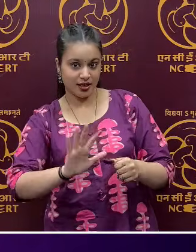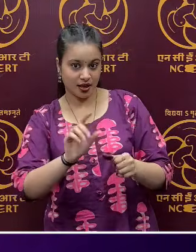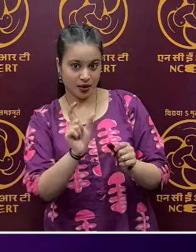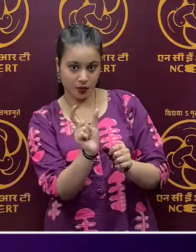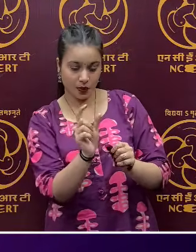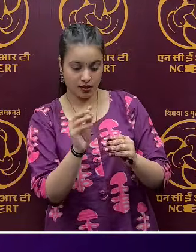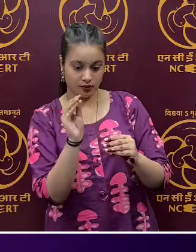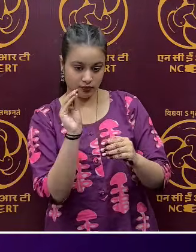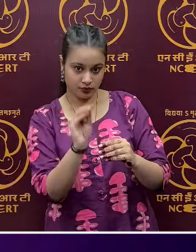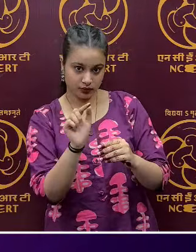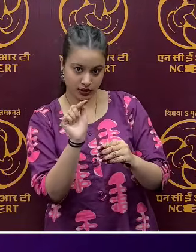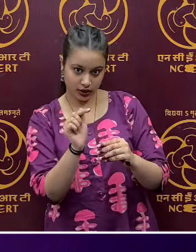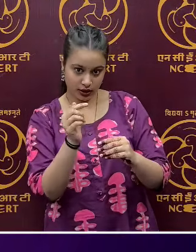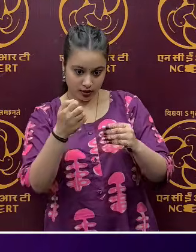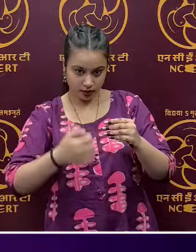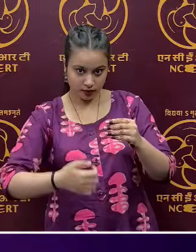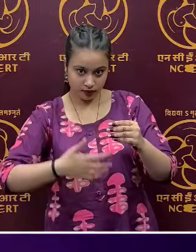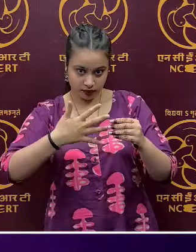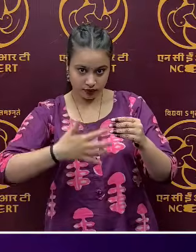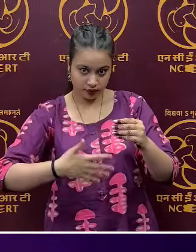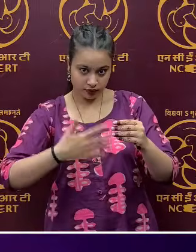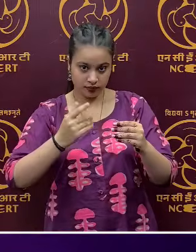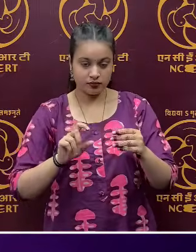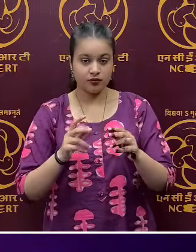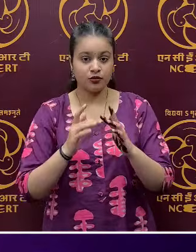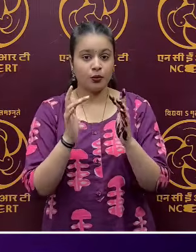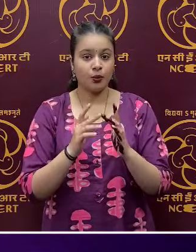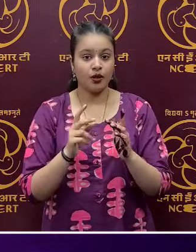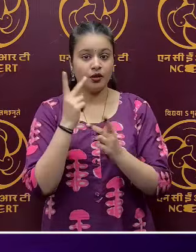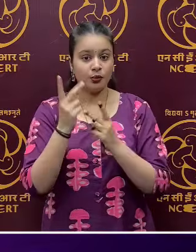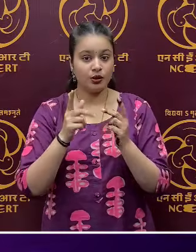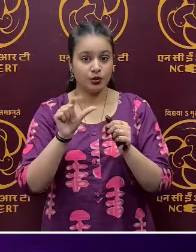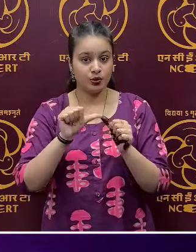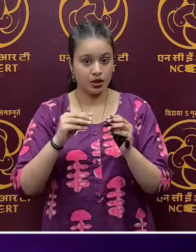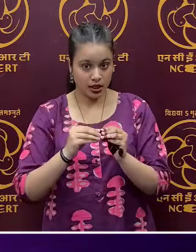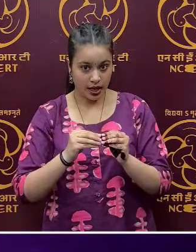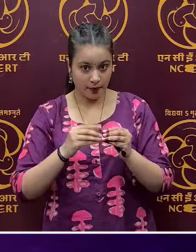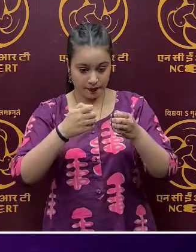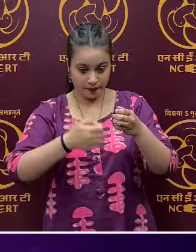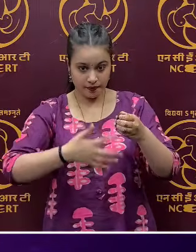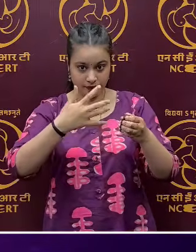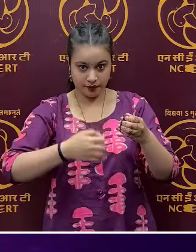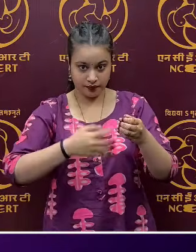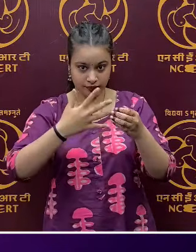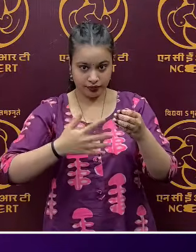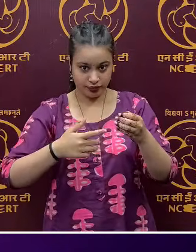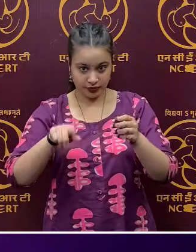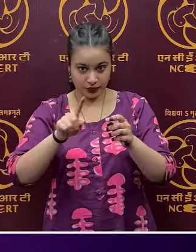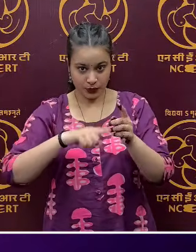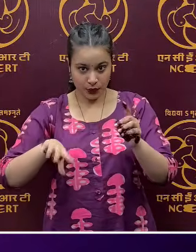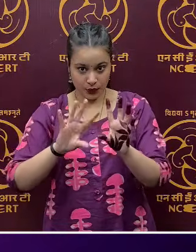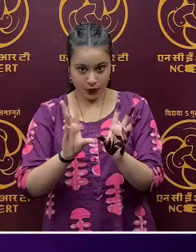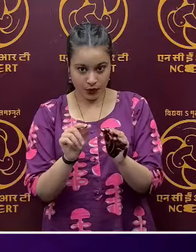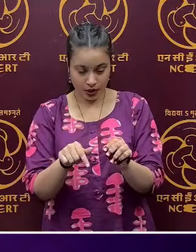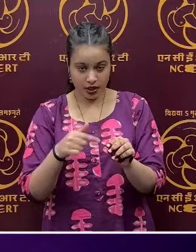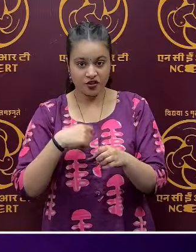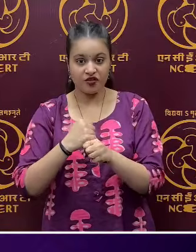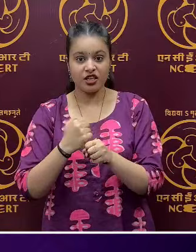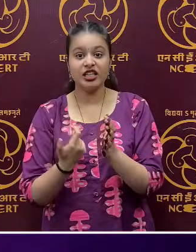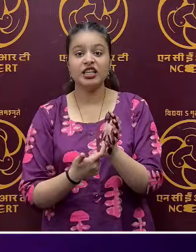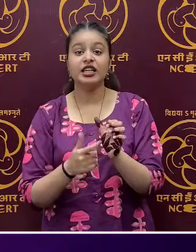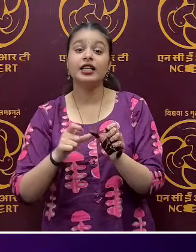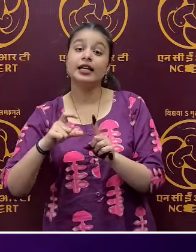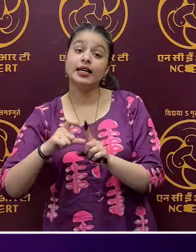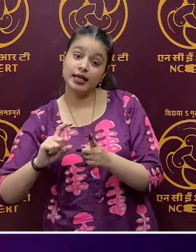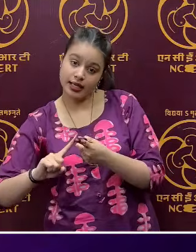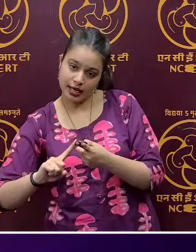Within that you click on virtual labs and you get something like this, and here we have grade wise. Okay.